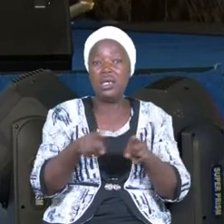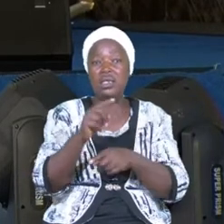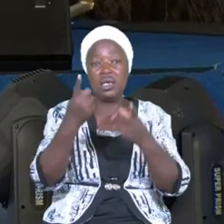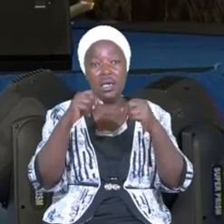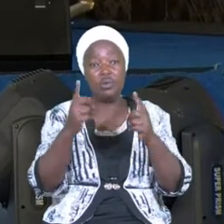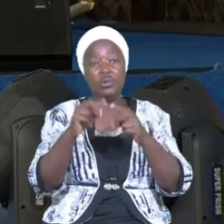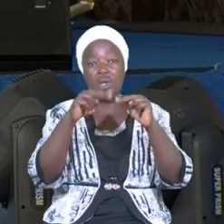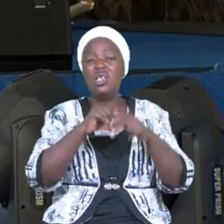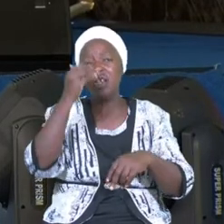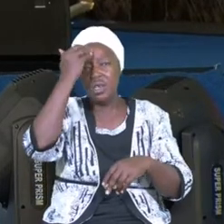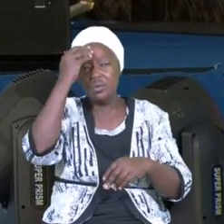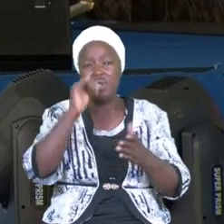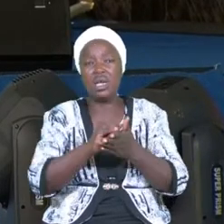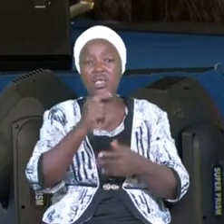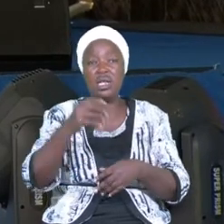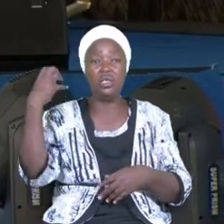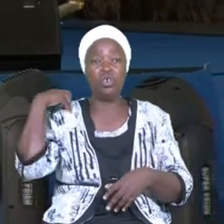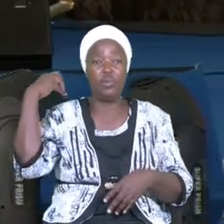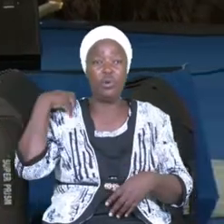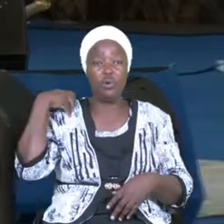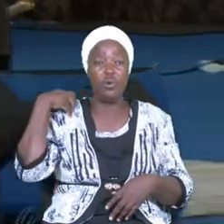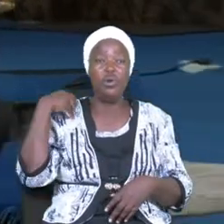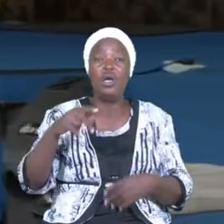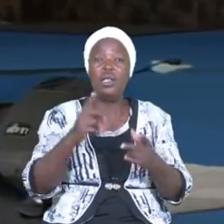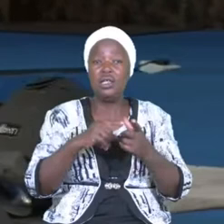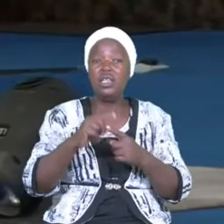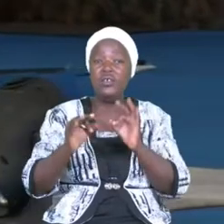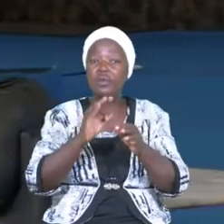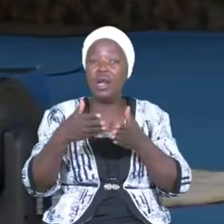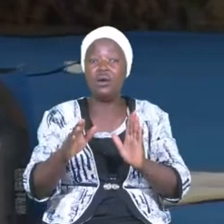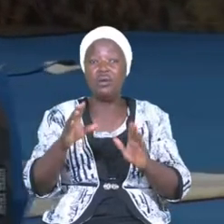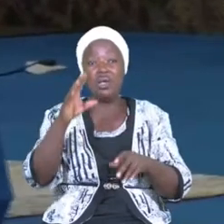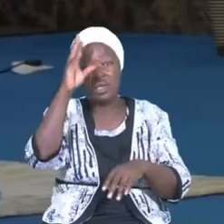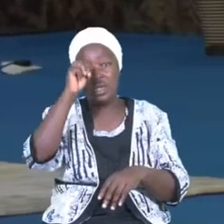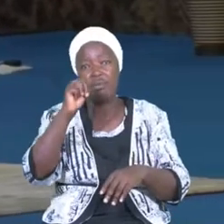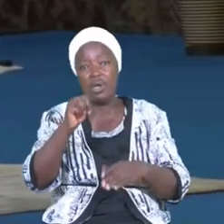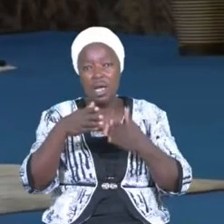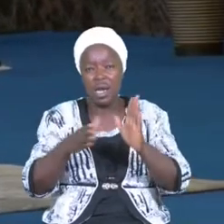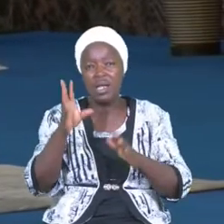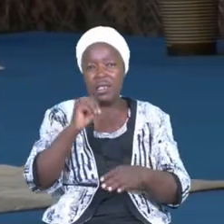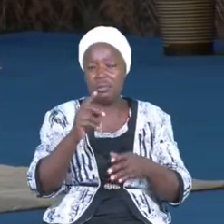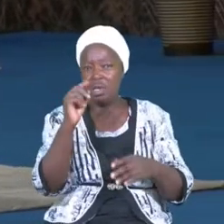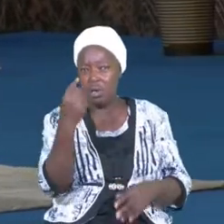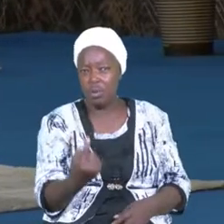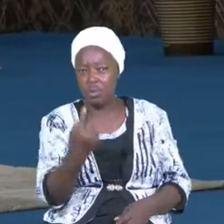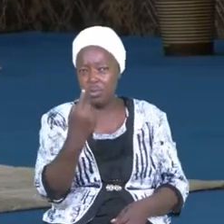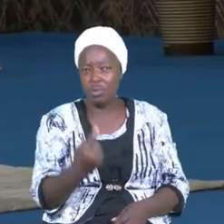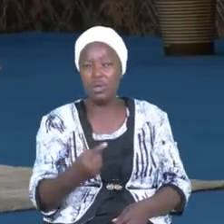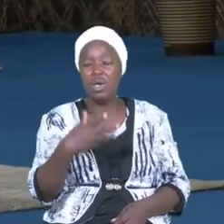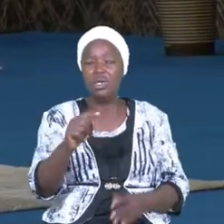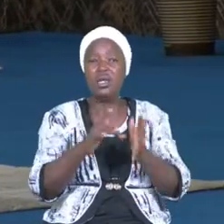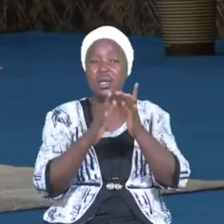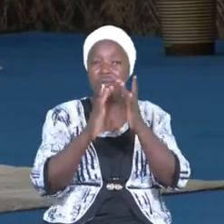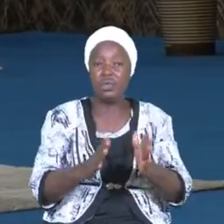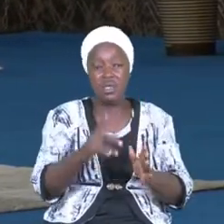the champion. If you allow him, let him alone, the Christian faith